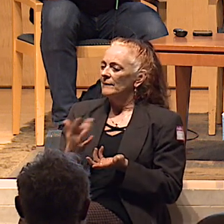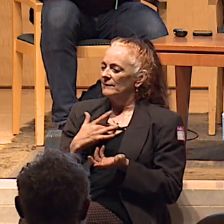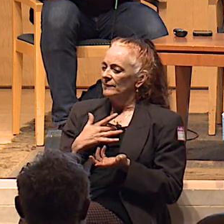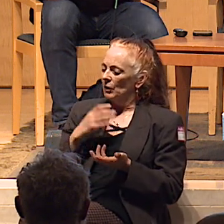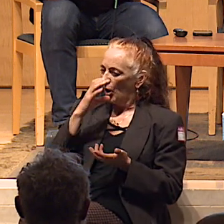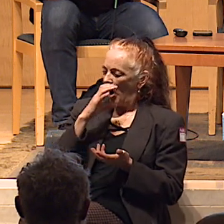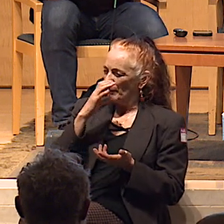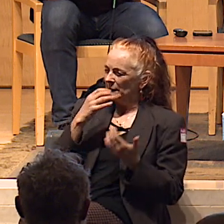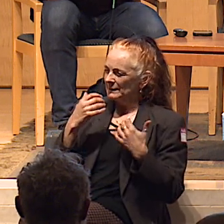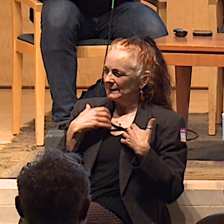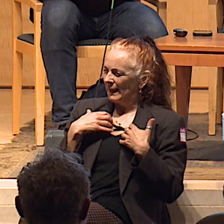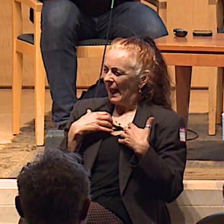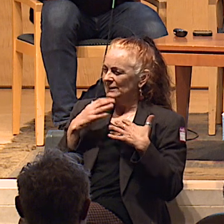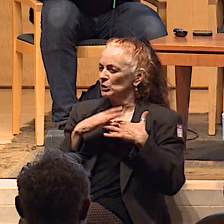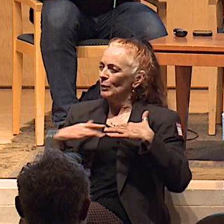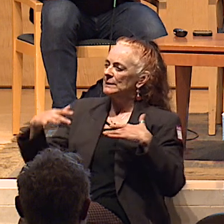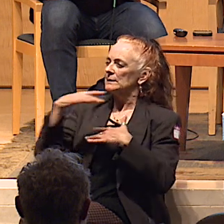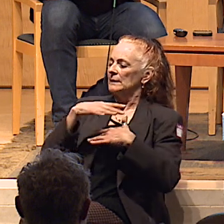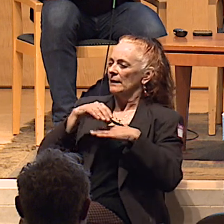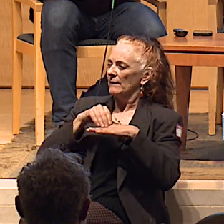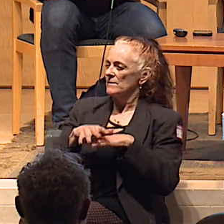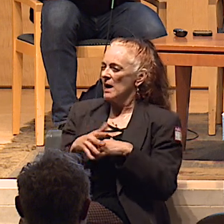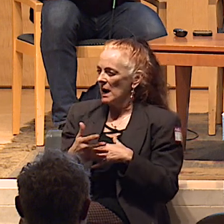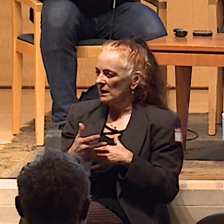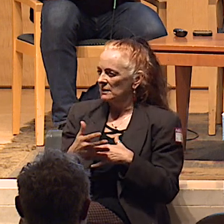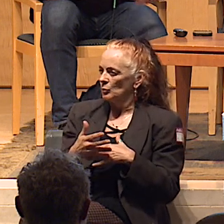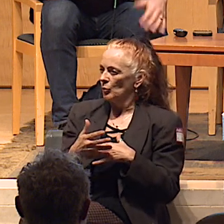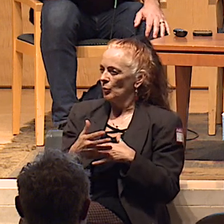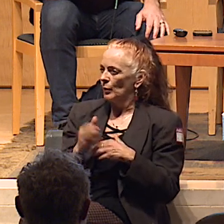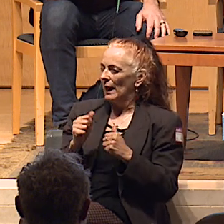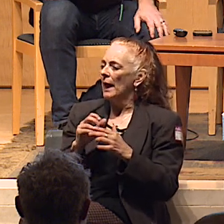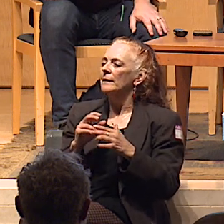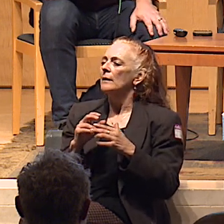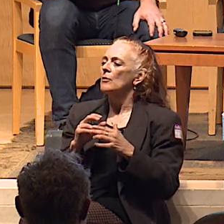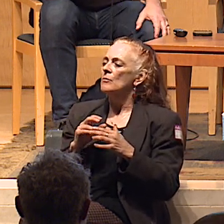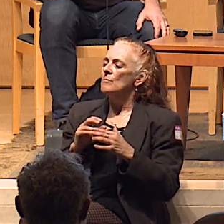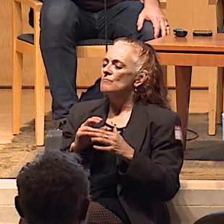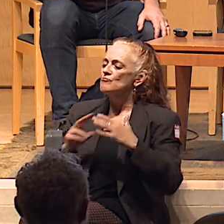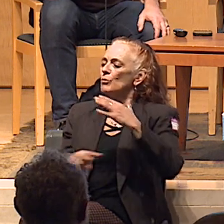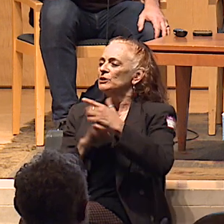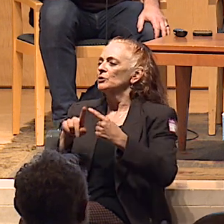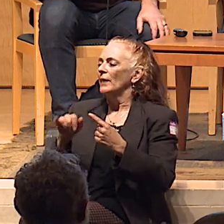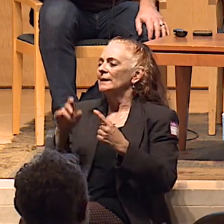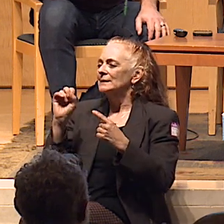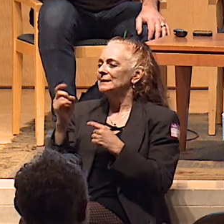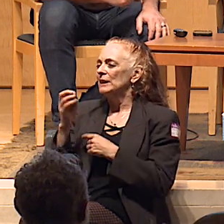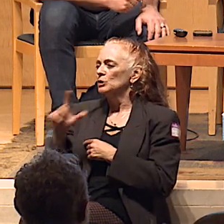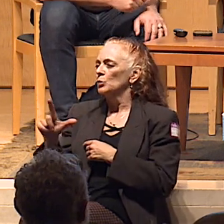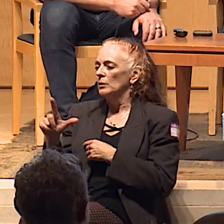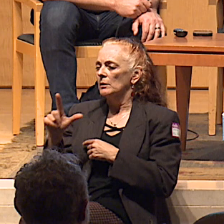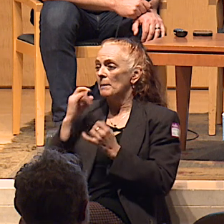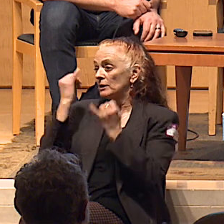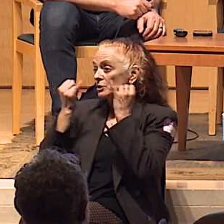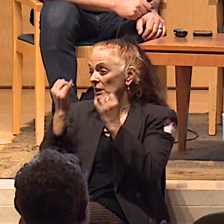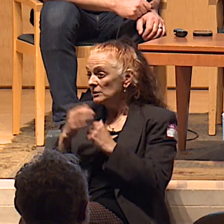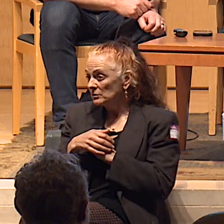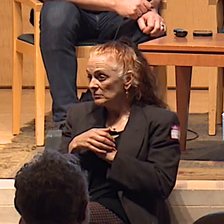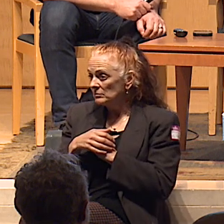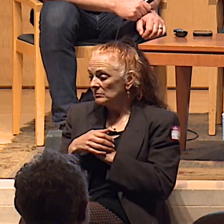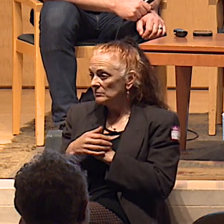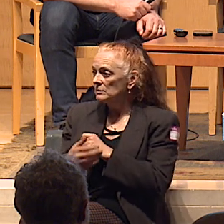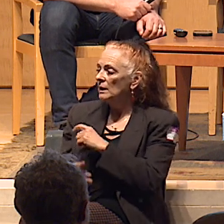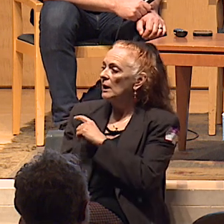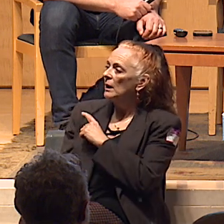effect where we can sort of bridge into that sexual imagination. I've known a lot of gay women, lesbians you might call them,